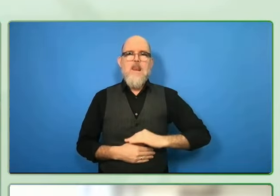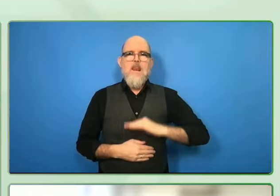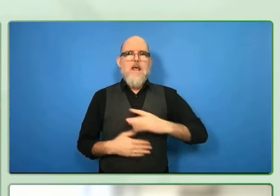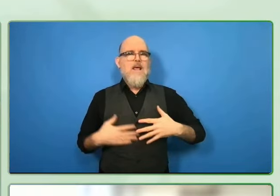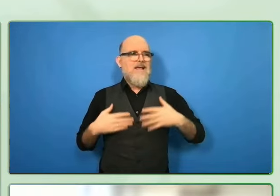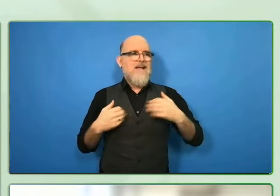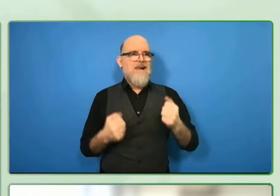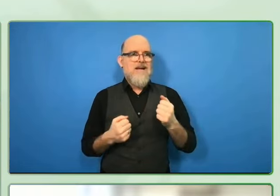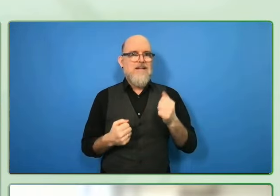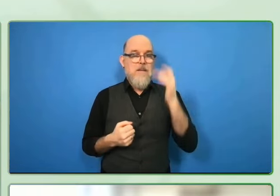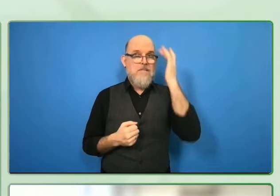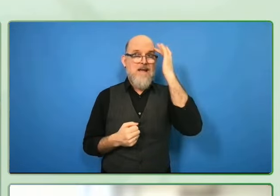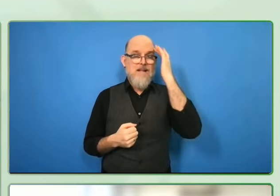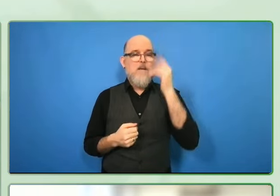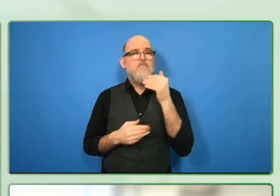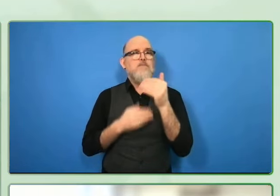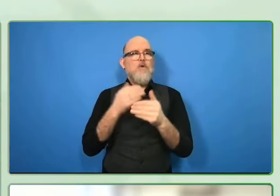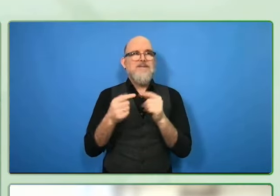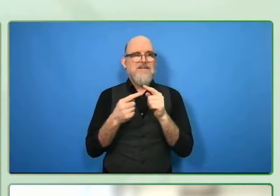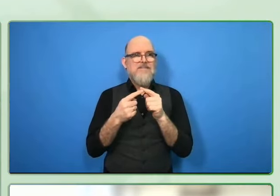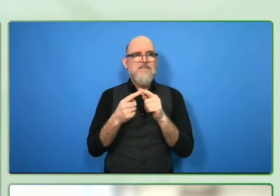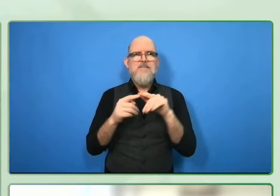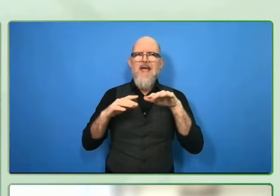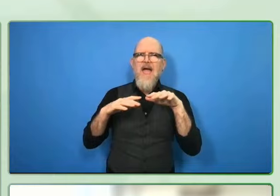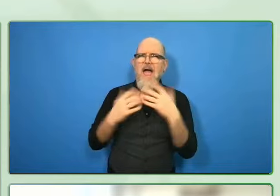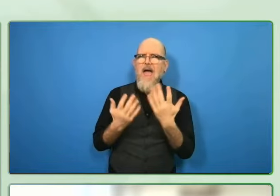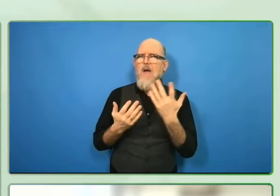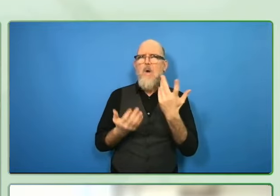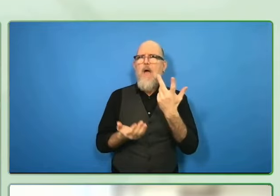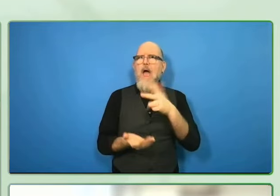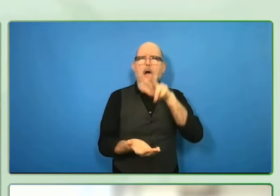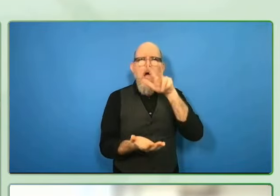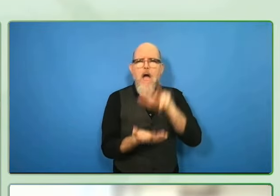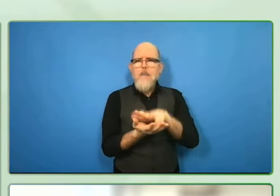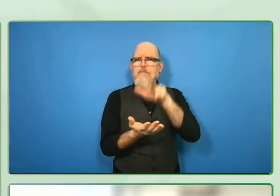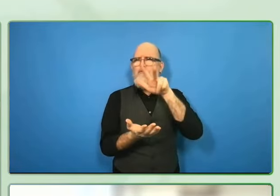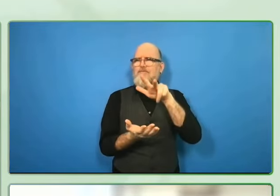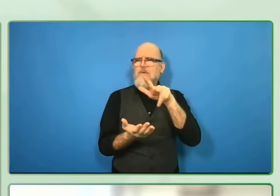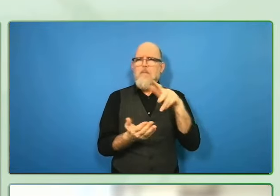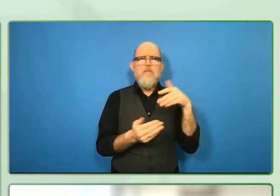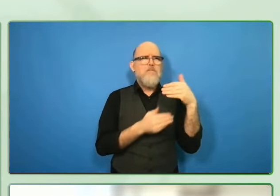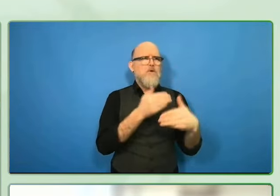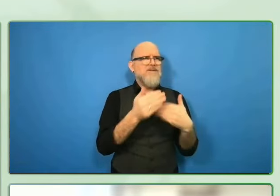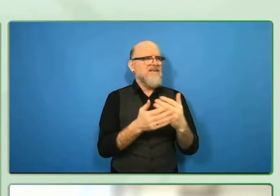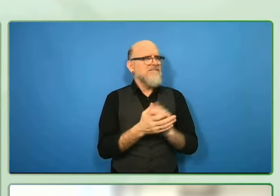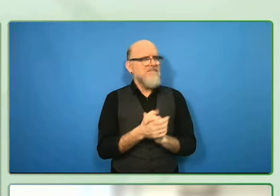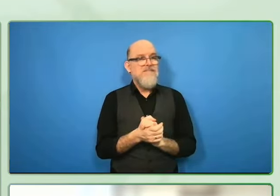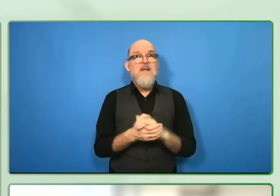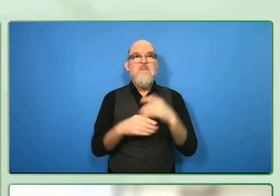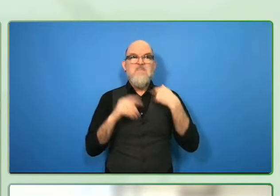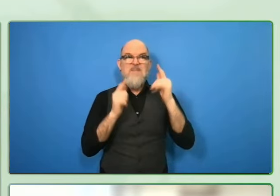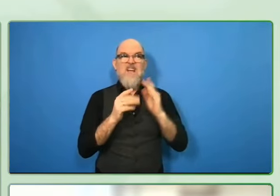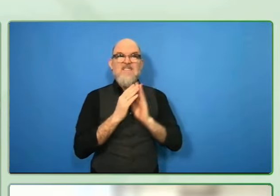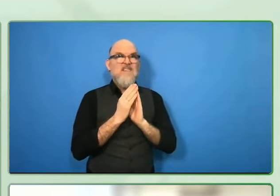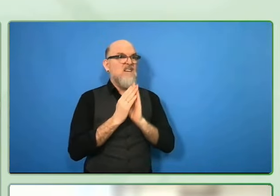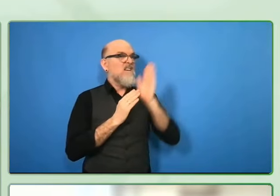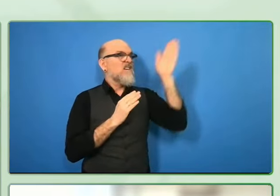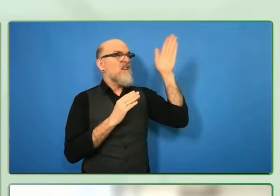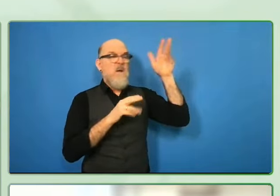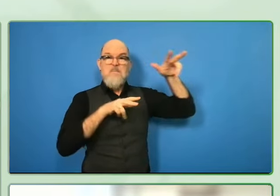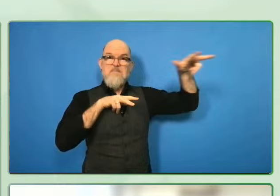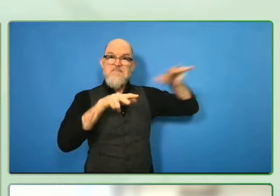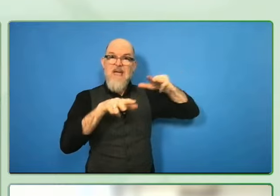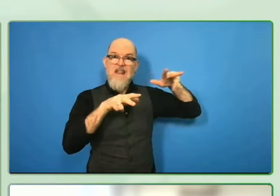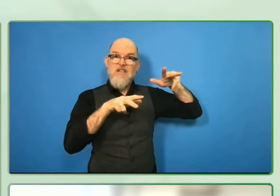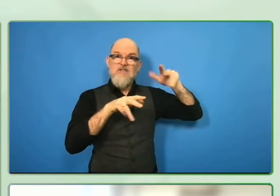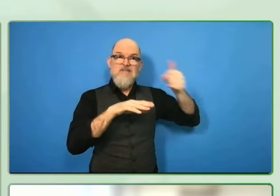approval process look like? Do I need to go to my line manager, or can I just do this anonymously? I perhaps don't want to have this conversation with my line